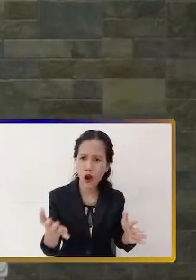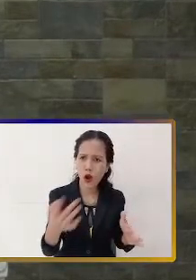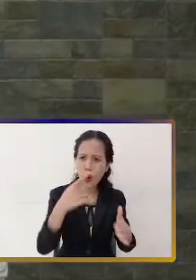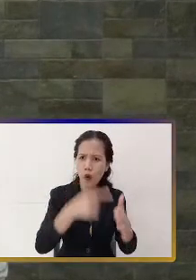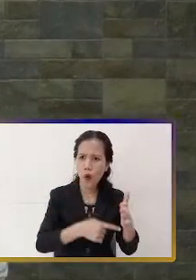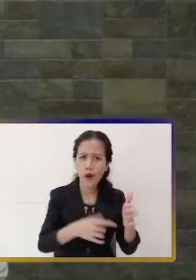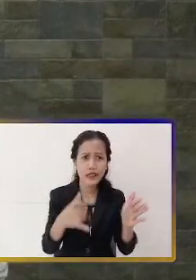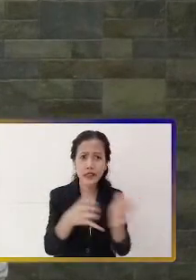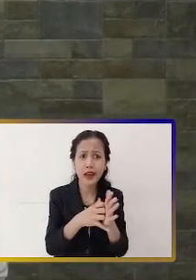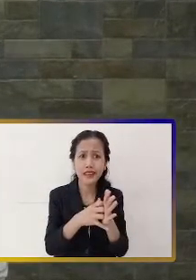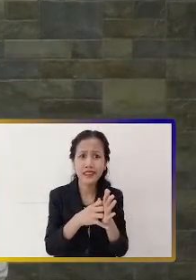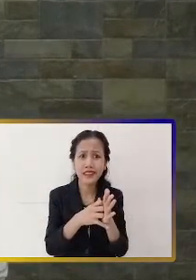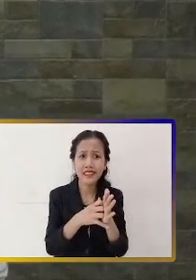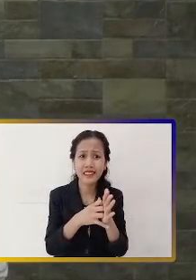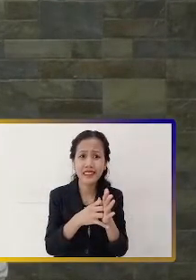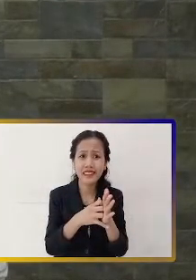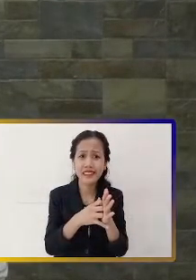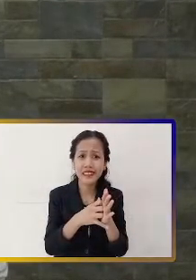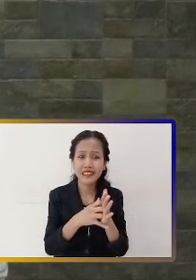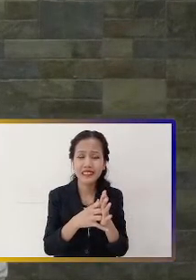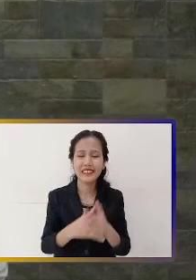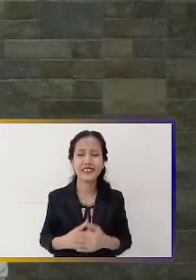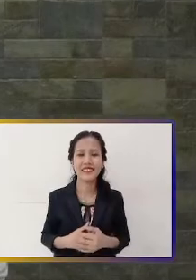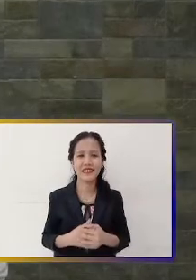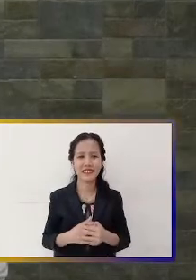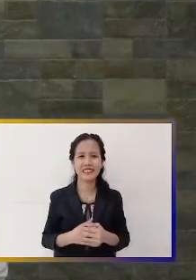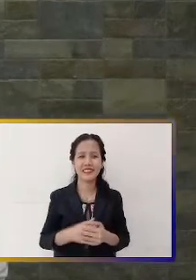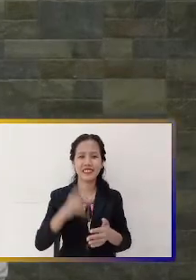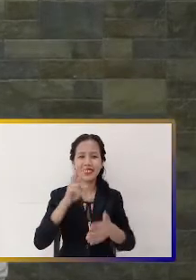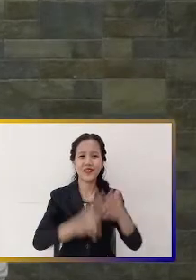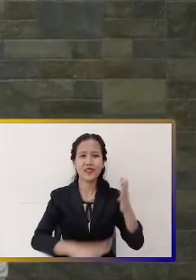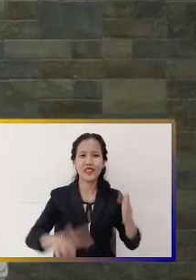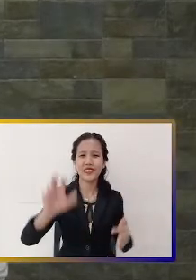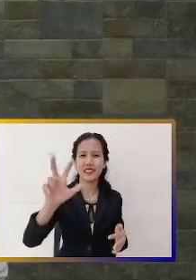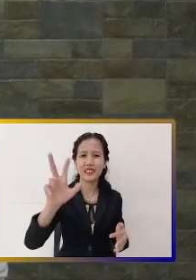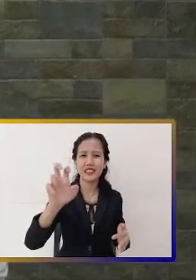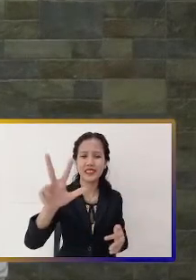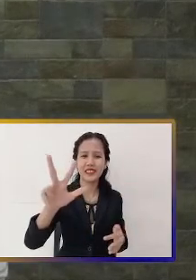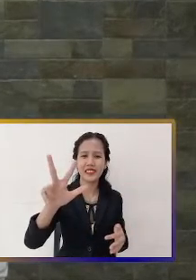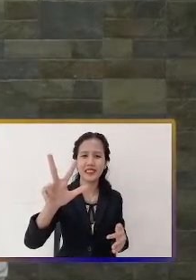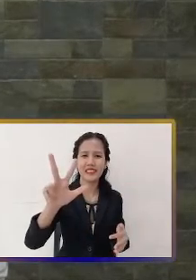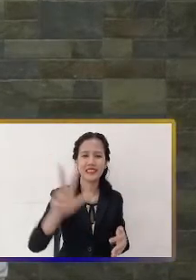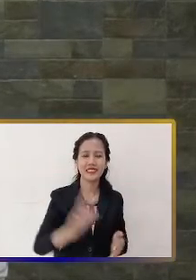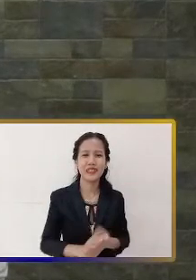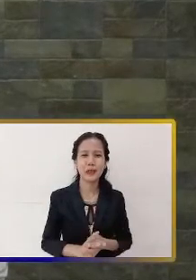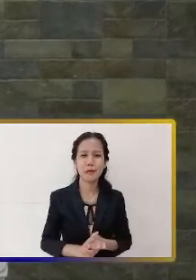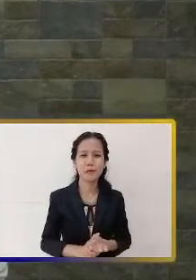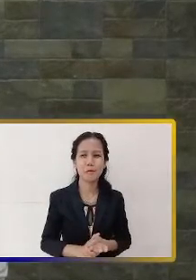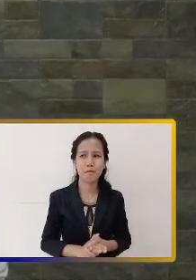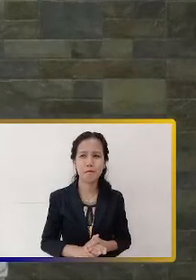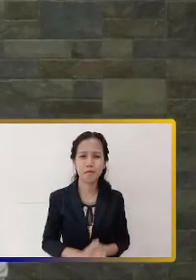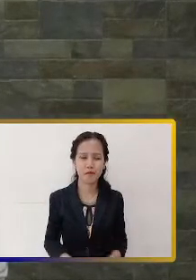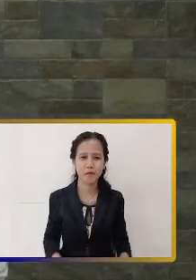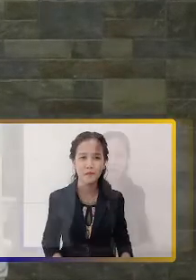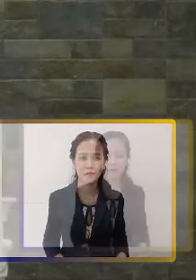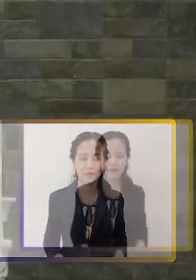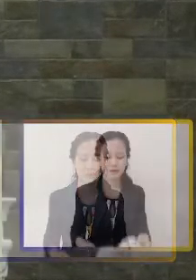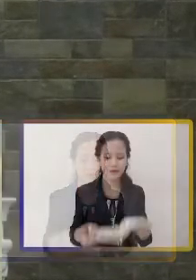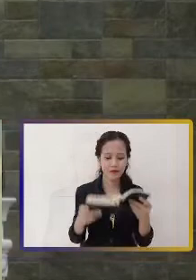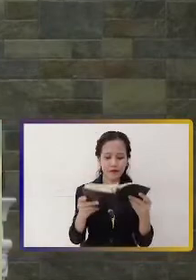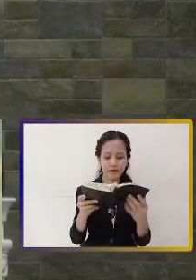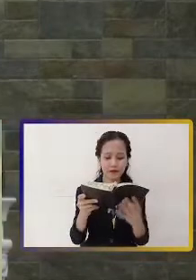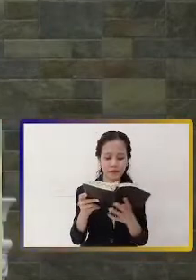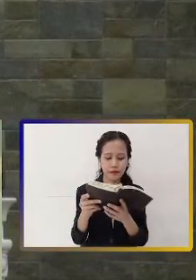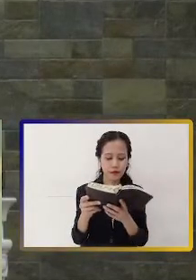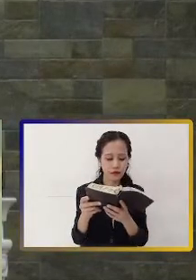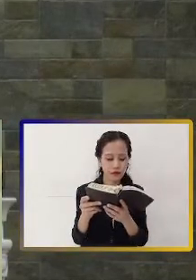freebies. Ano yun, kapatid? Notice in verse number 13. I have also given thee that